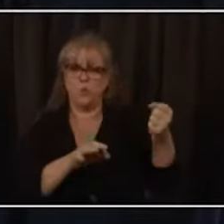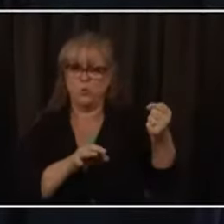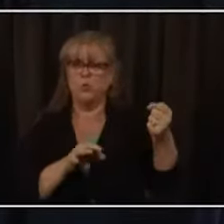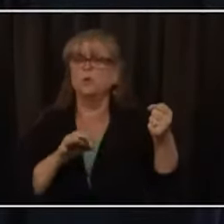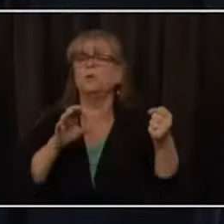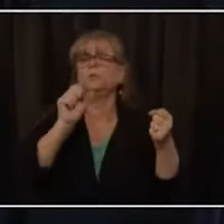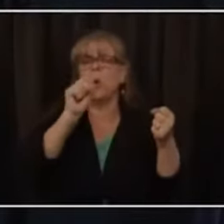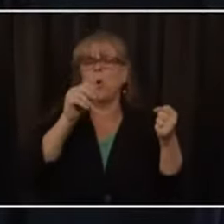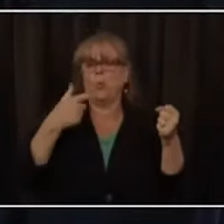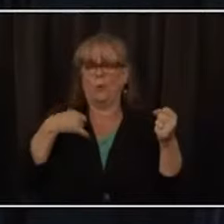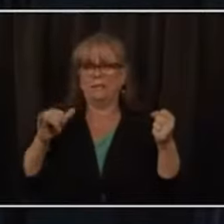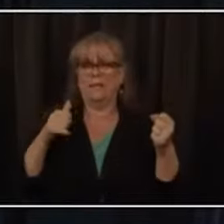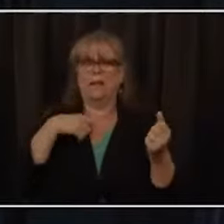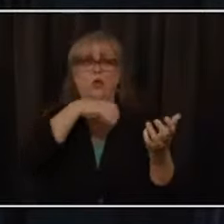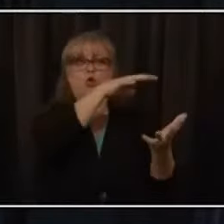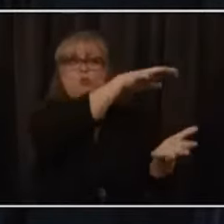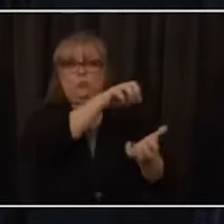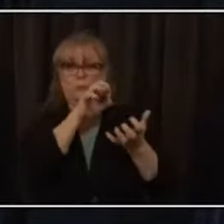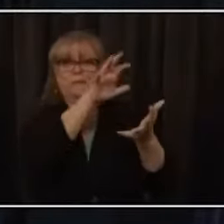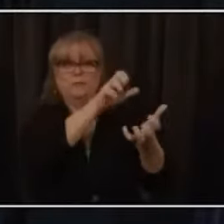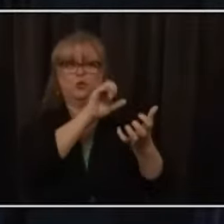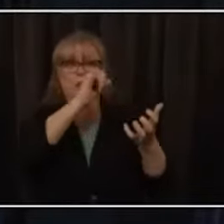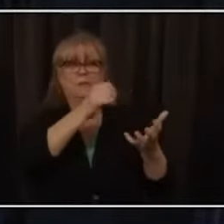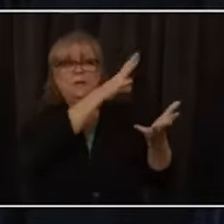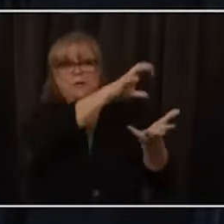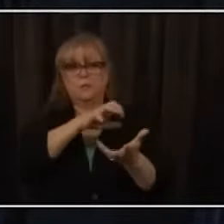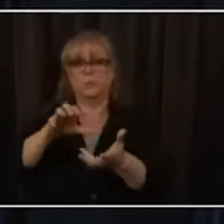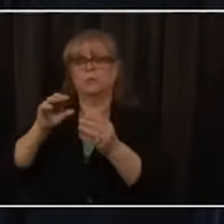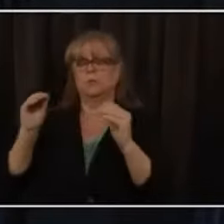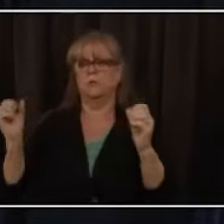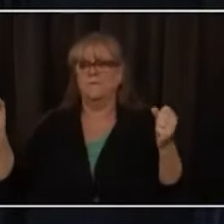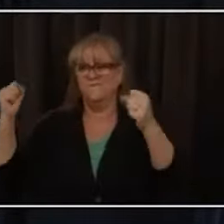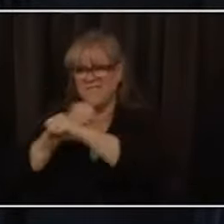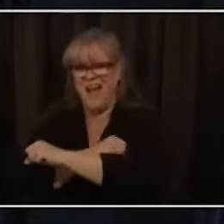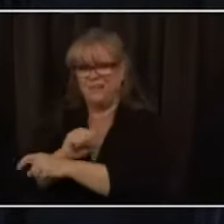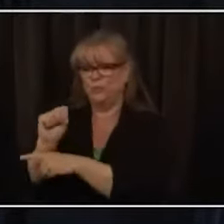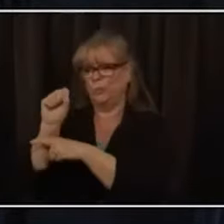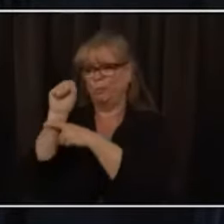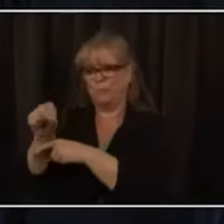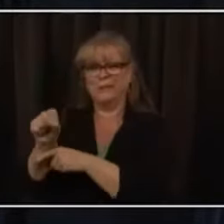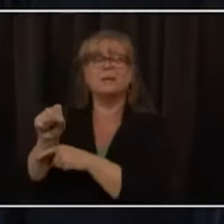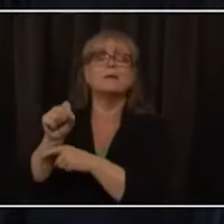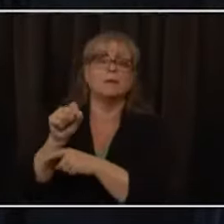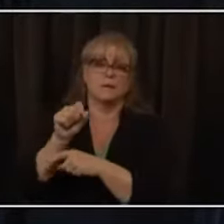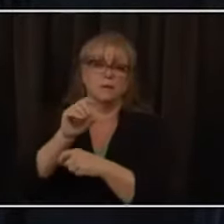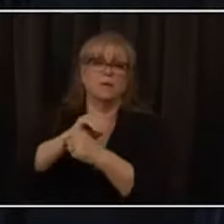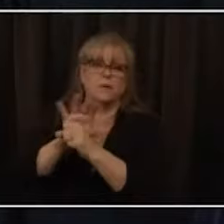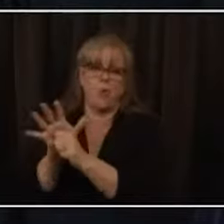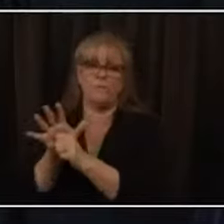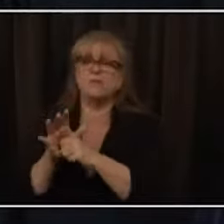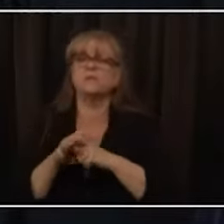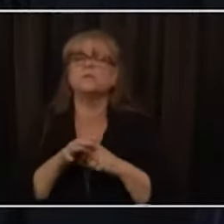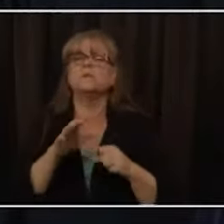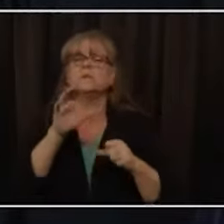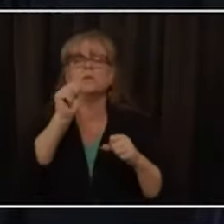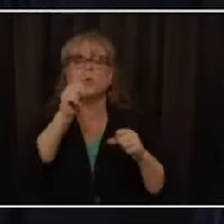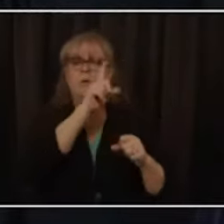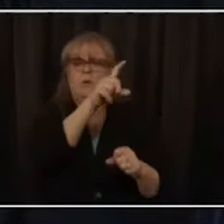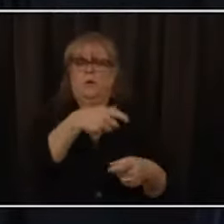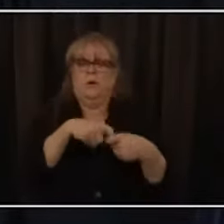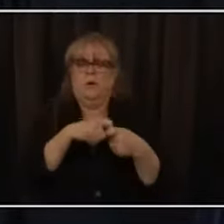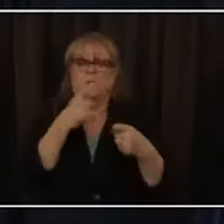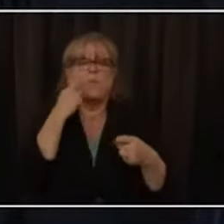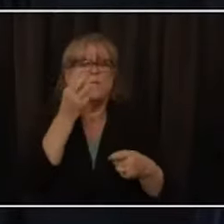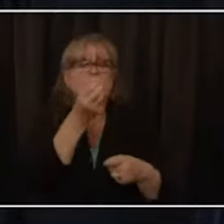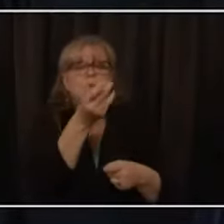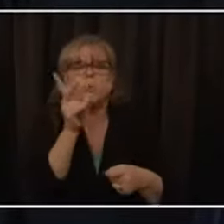this virus. I think this will just be a few days here while the